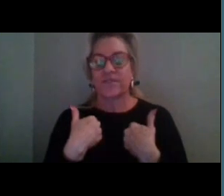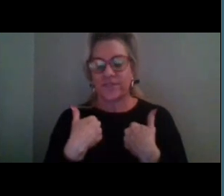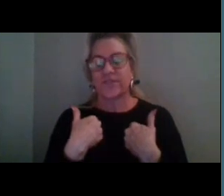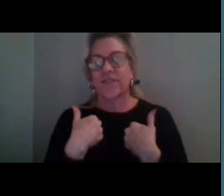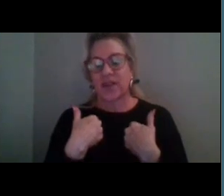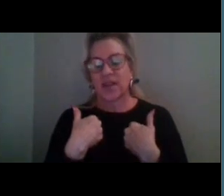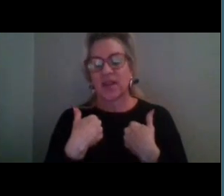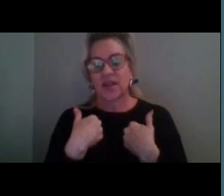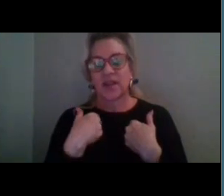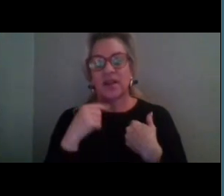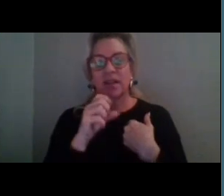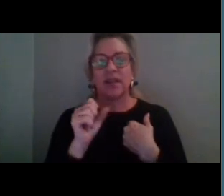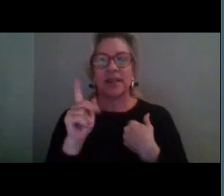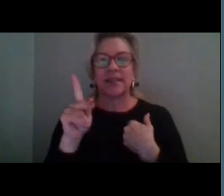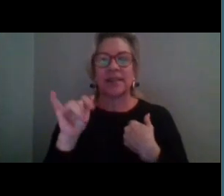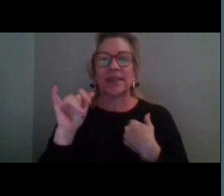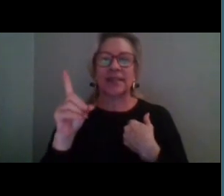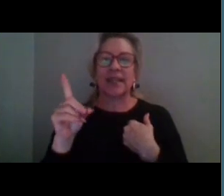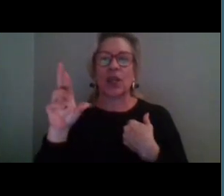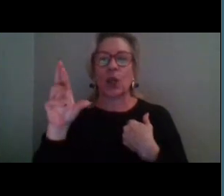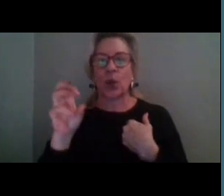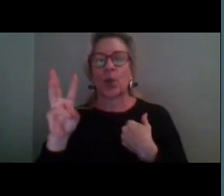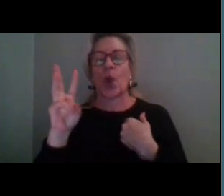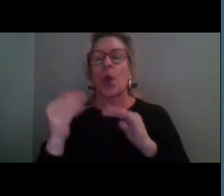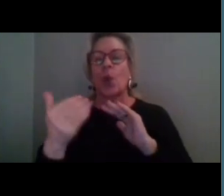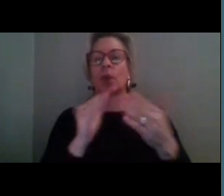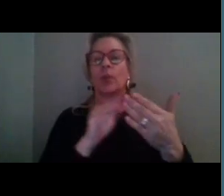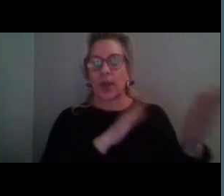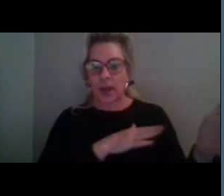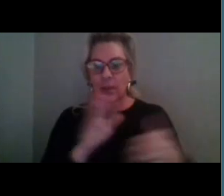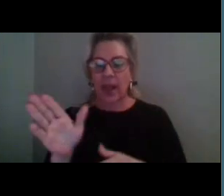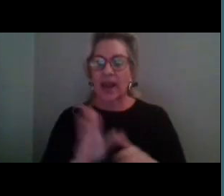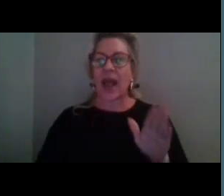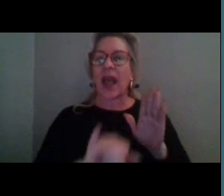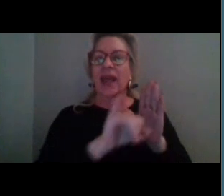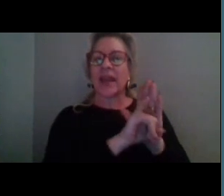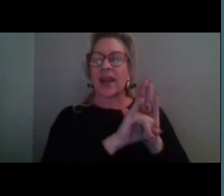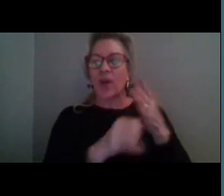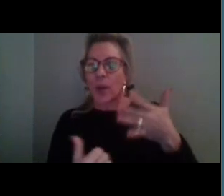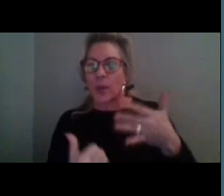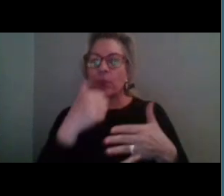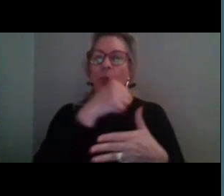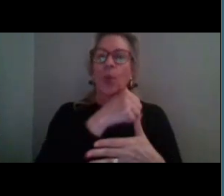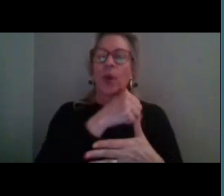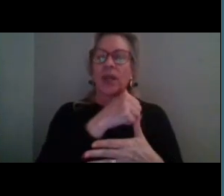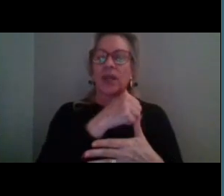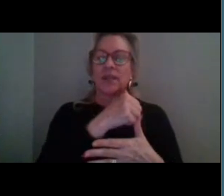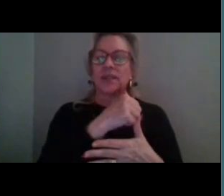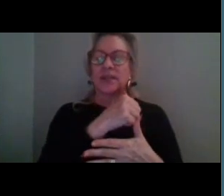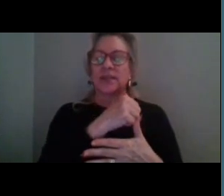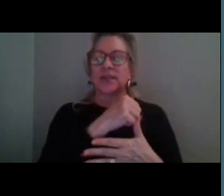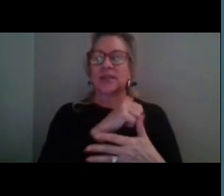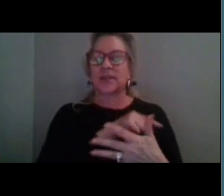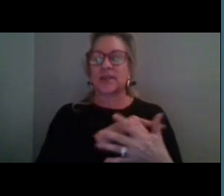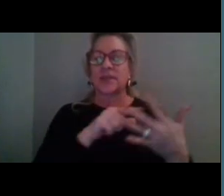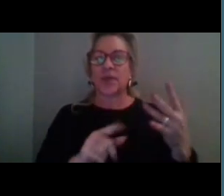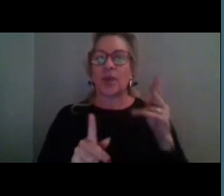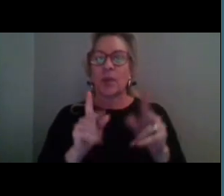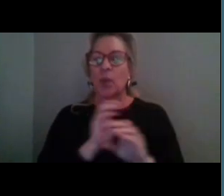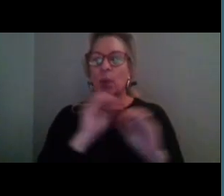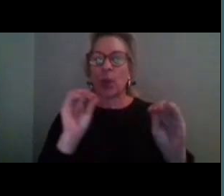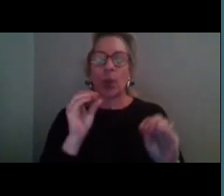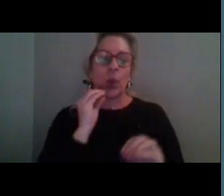our Skid Row community plan that identifies priorities for the unhoused community. And so they